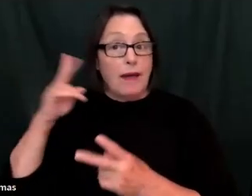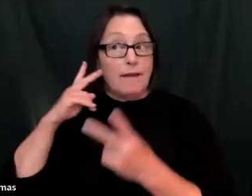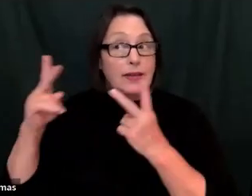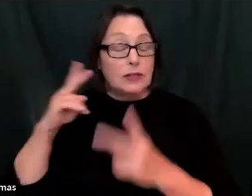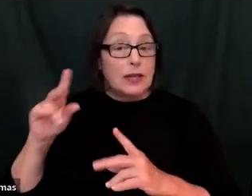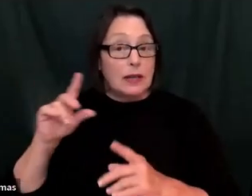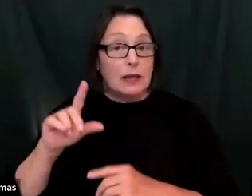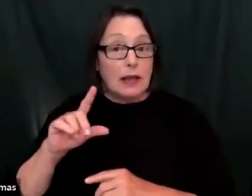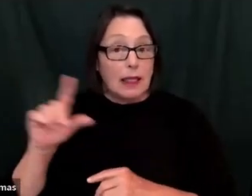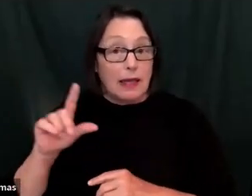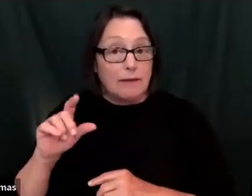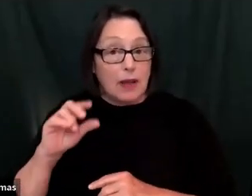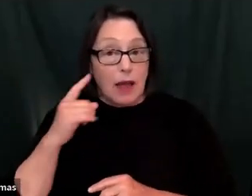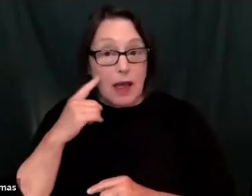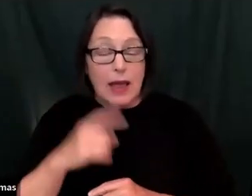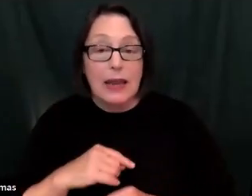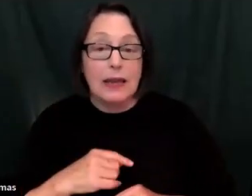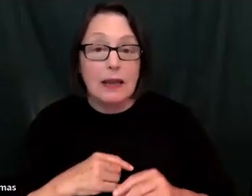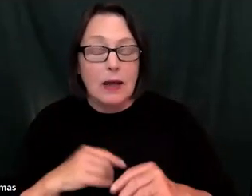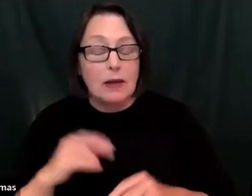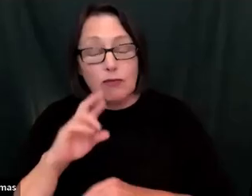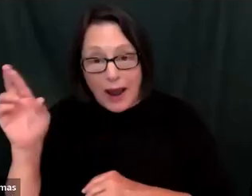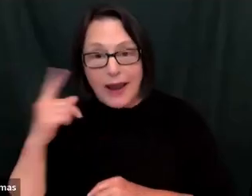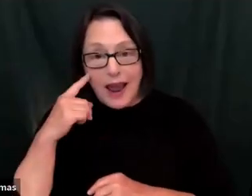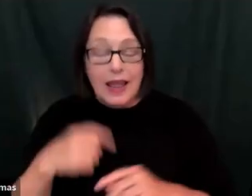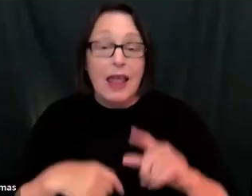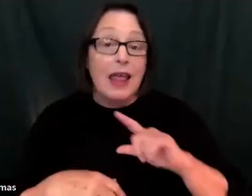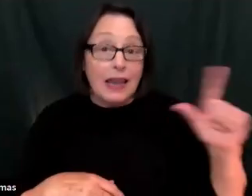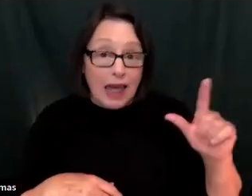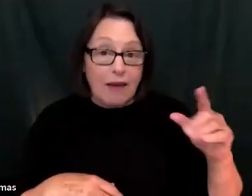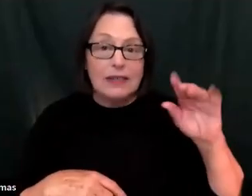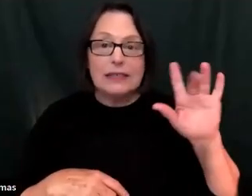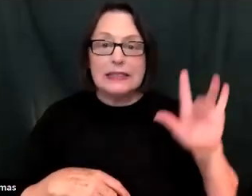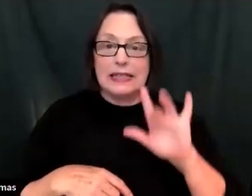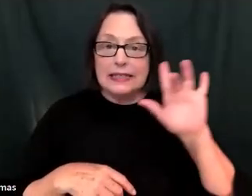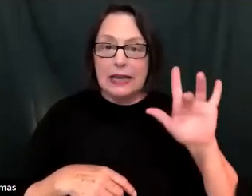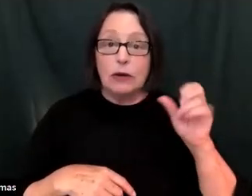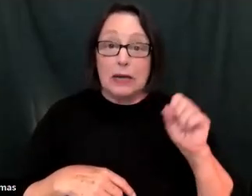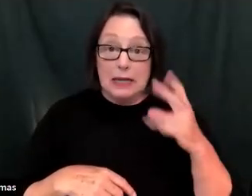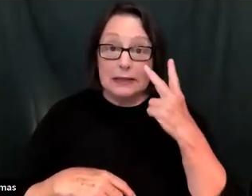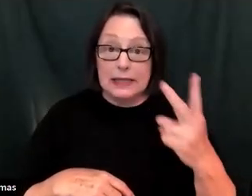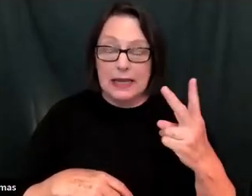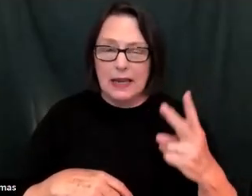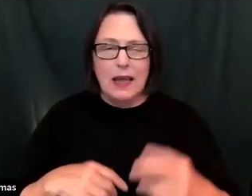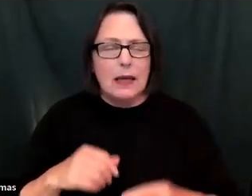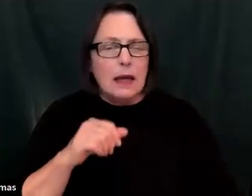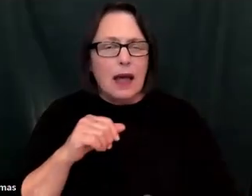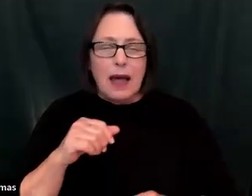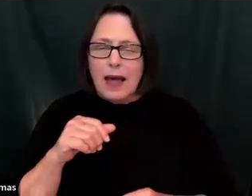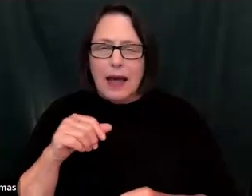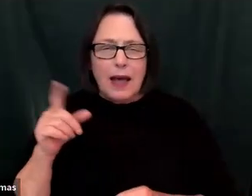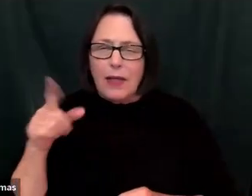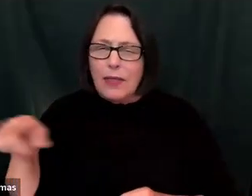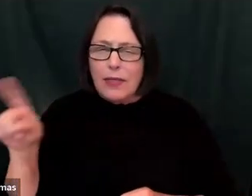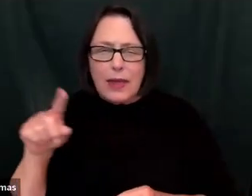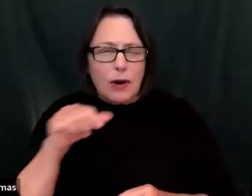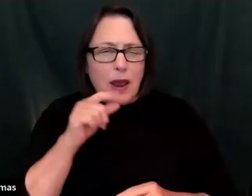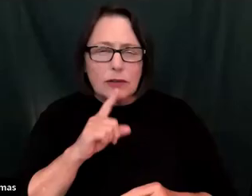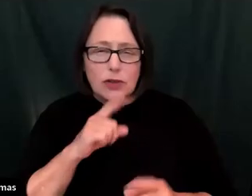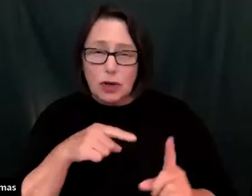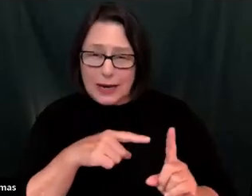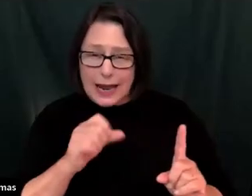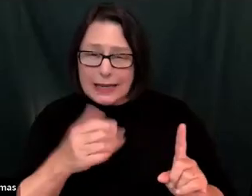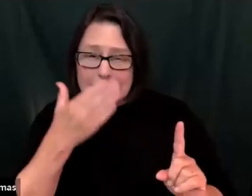his left eye. They're unsure about his sense of smell, so they're not going to use that as a way